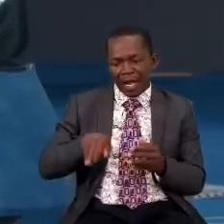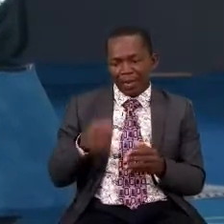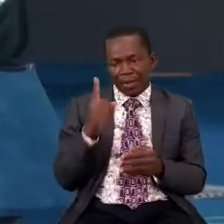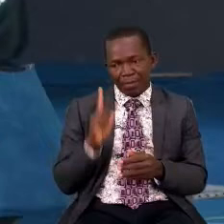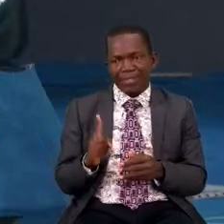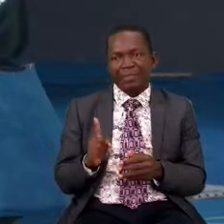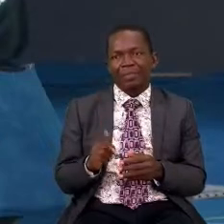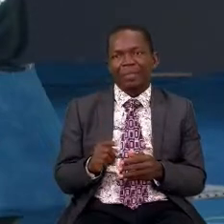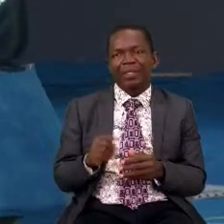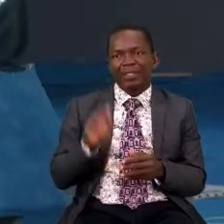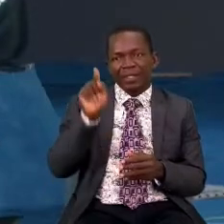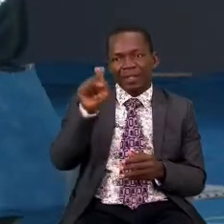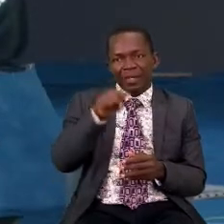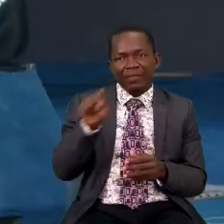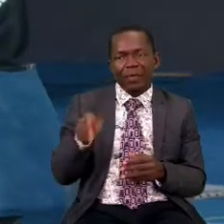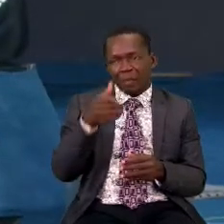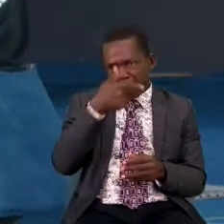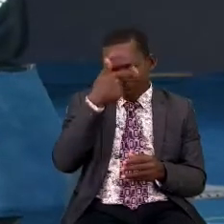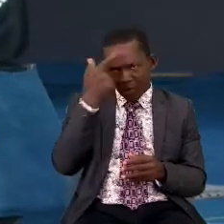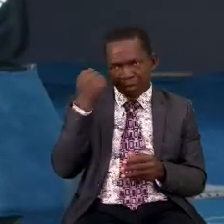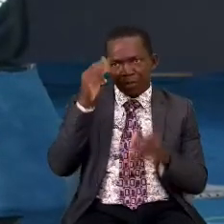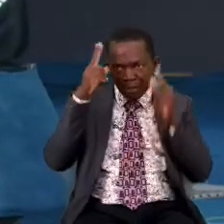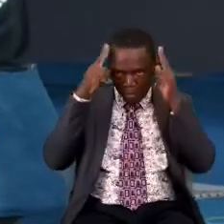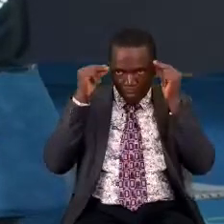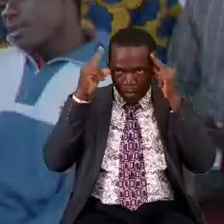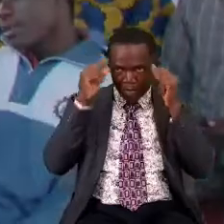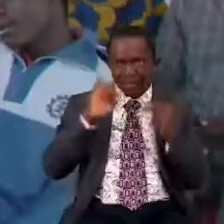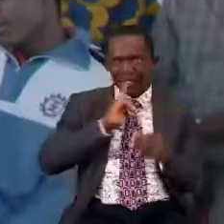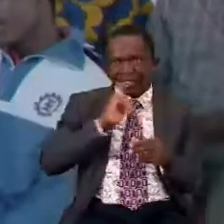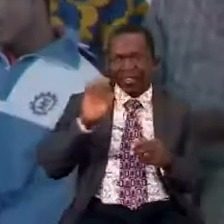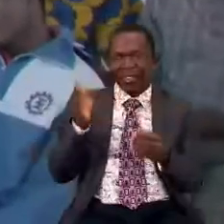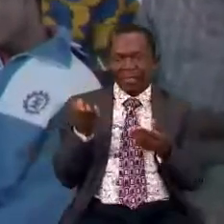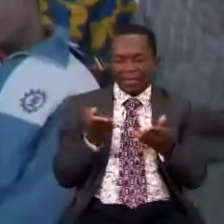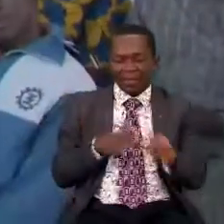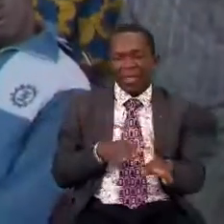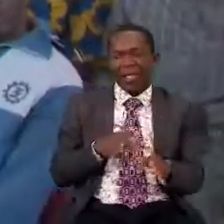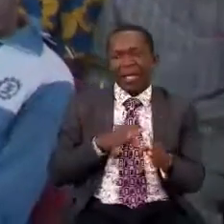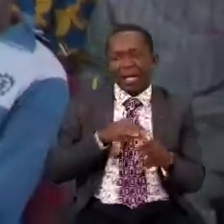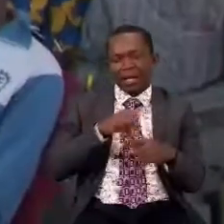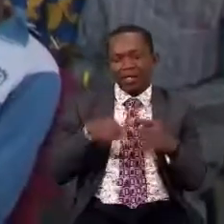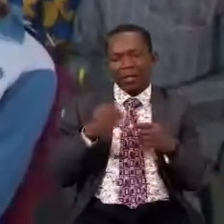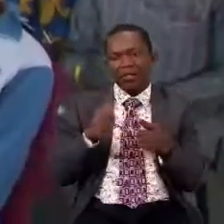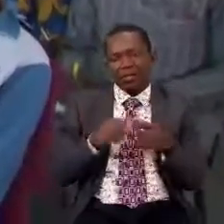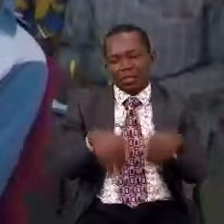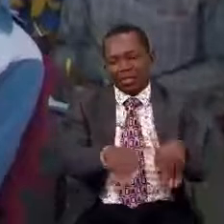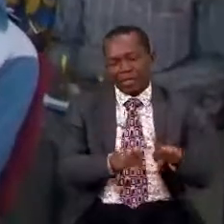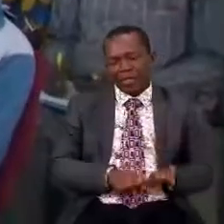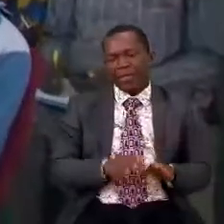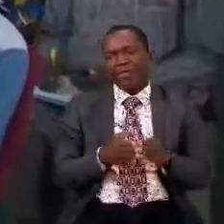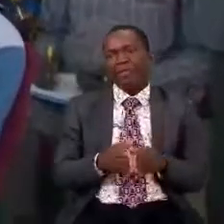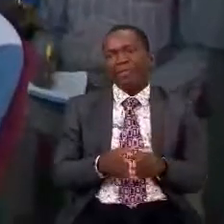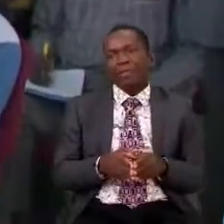great beyond, Joshua, go over this Jordan, thou and all